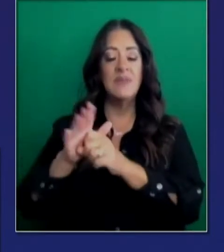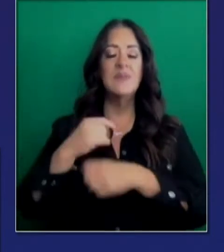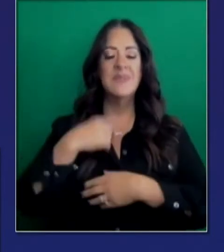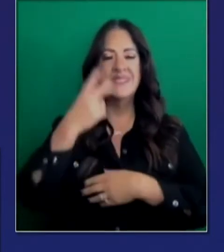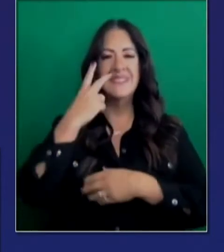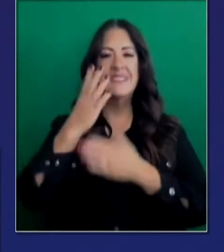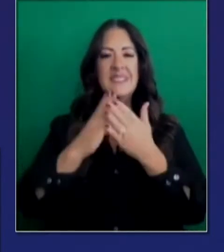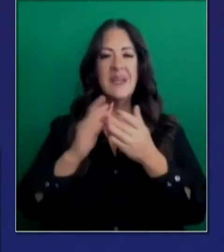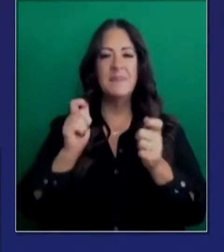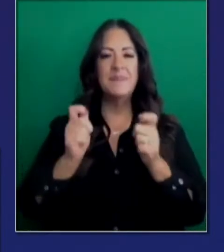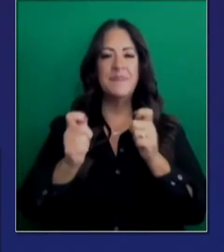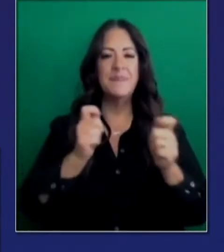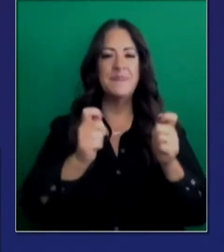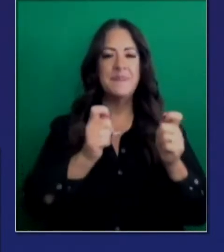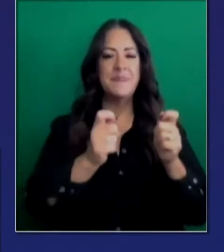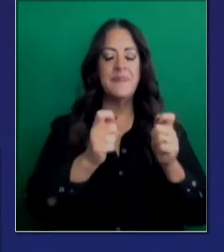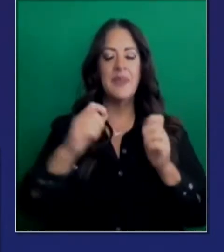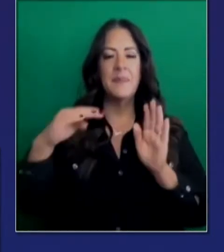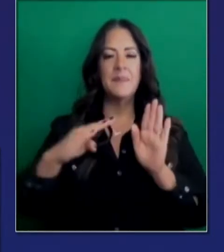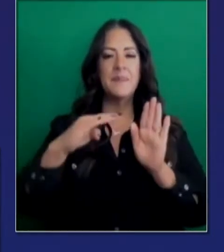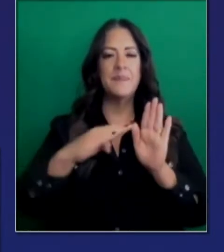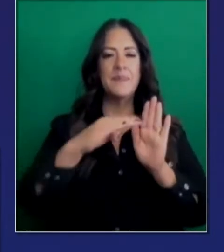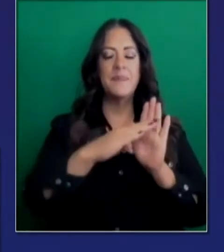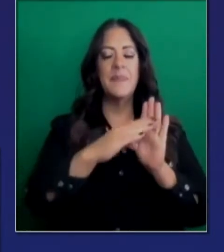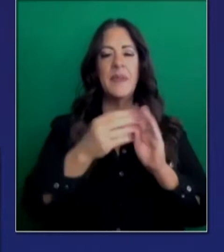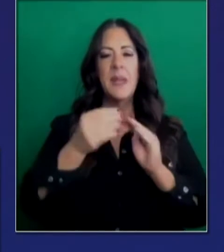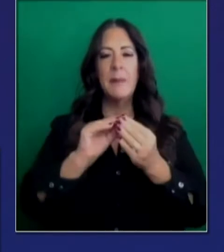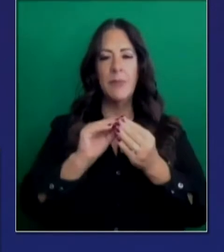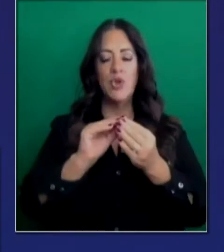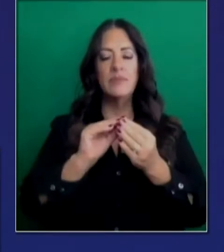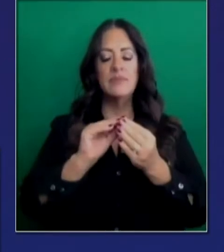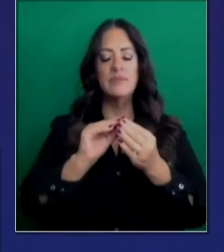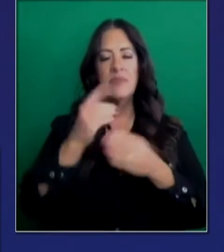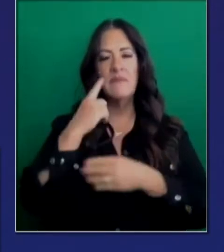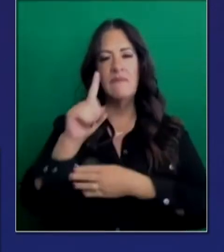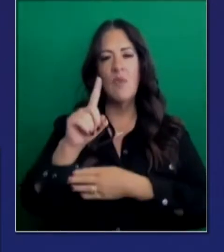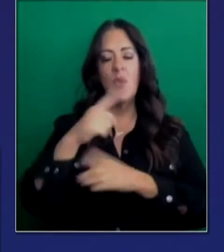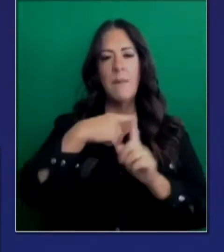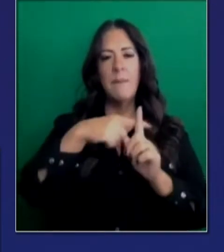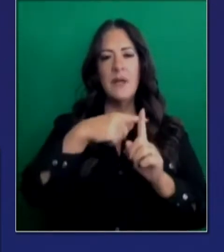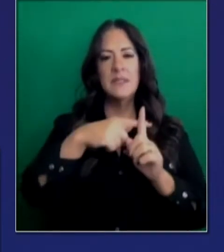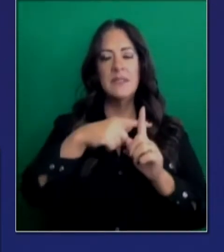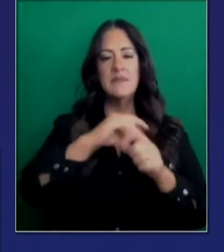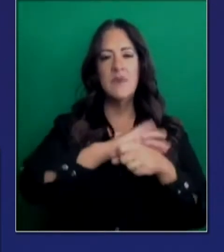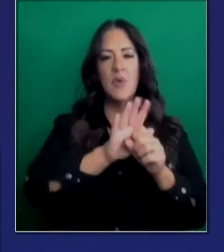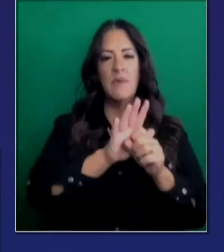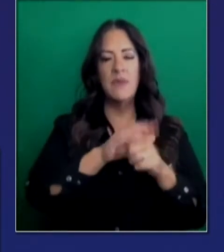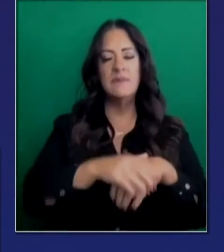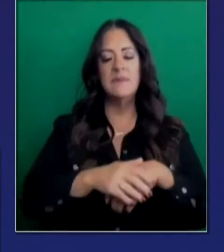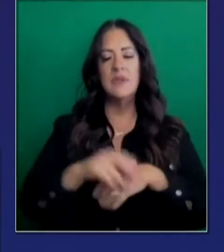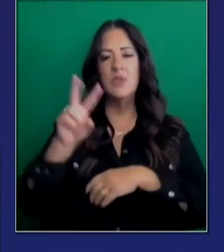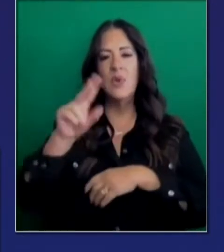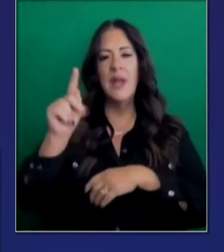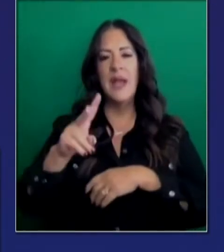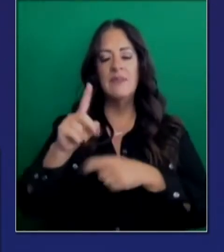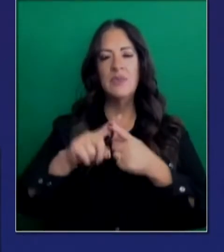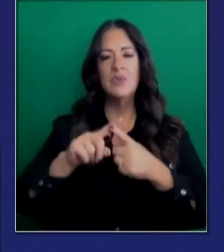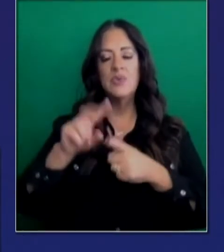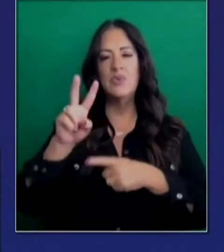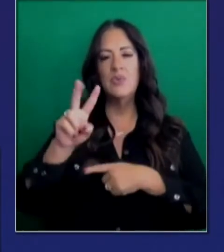or so. But over the last 2 weeks, you can see we went from a bit over 2.5%, 2.6% positivity to